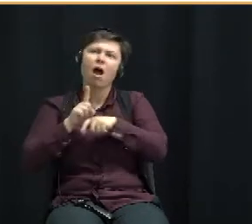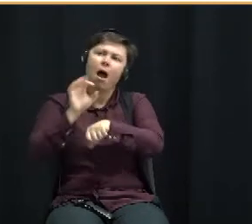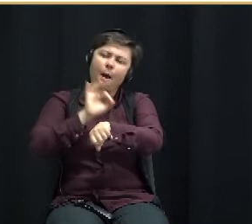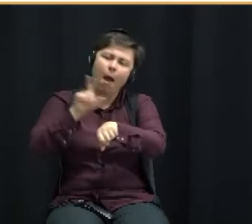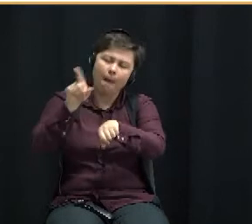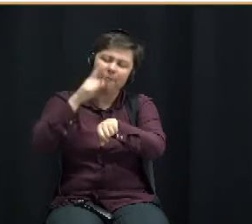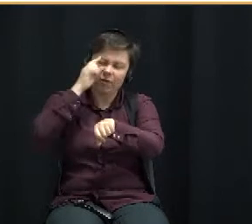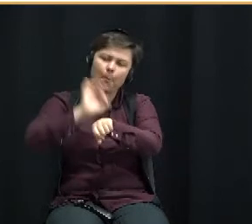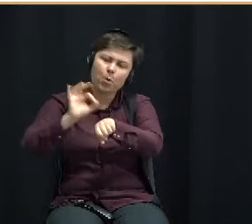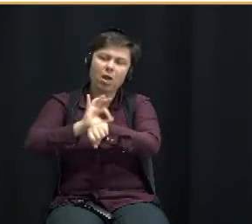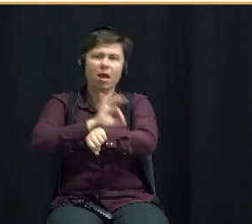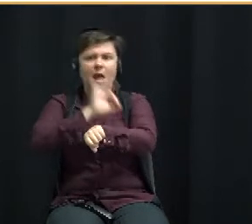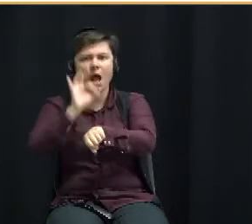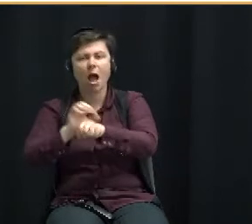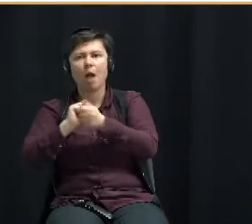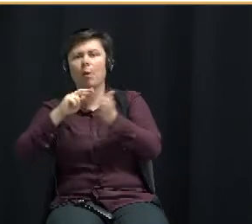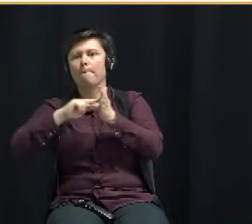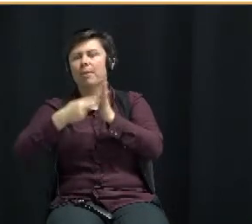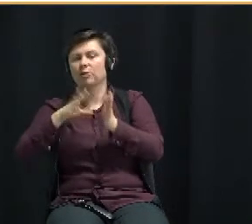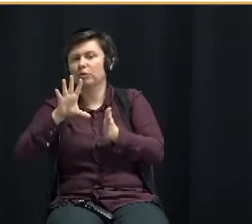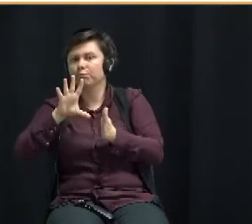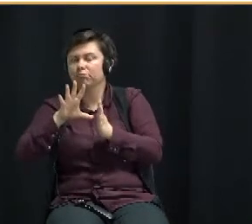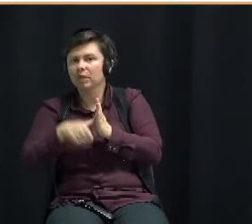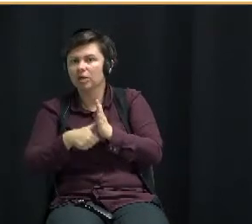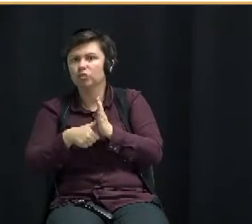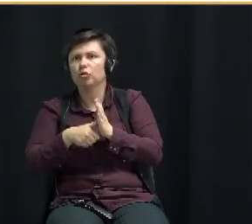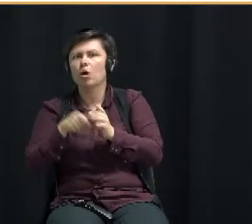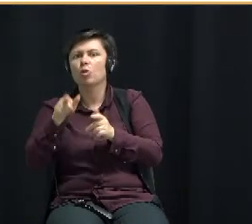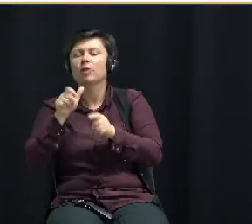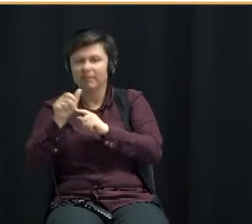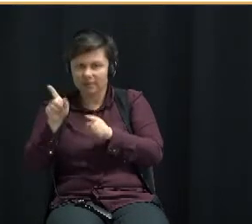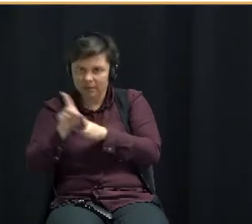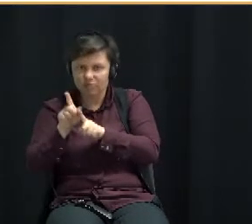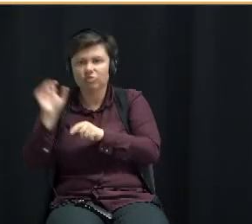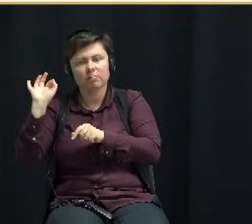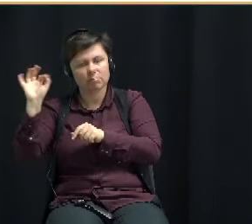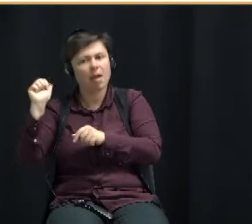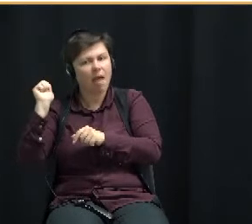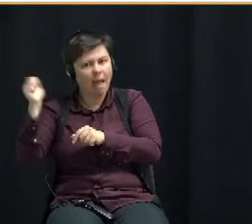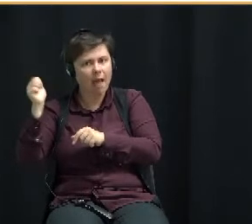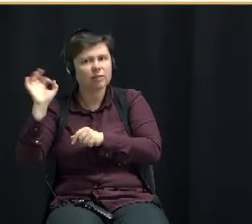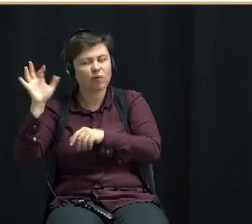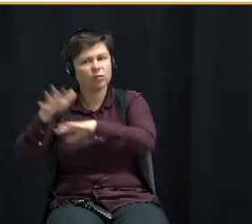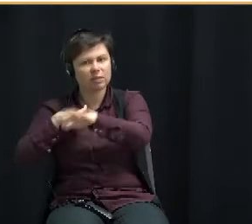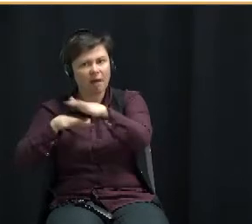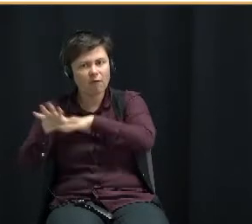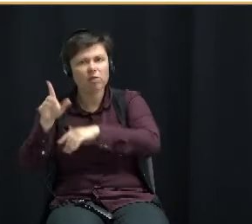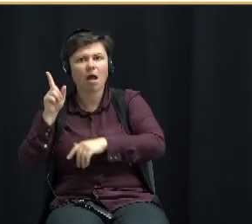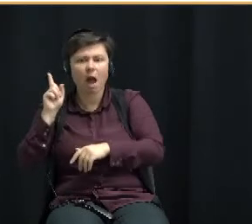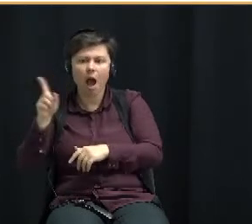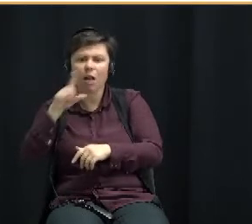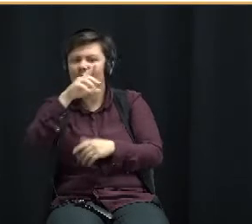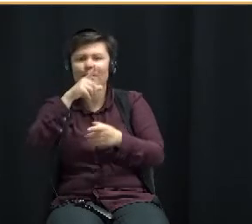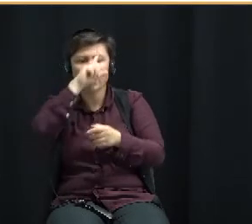urban designers are experts in their profession, but people needs to be engaged and